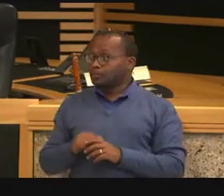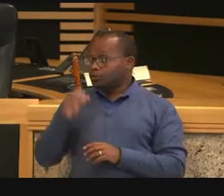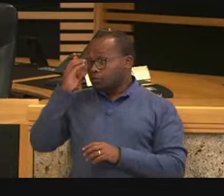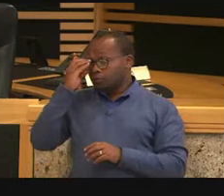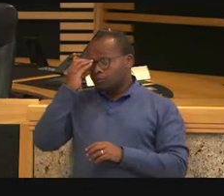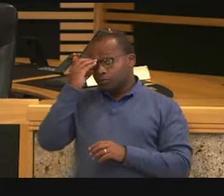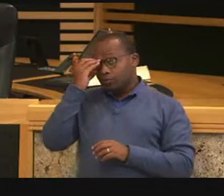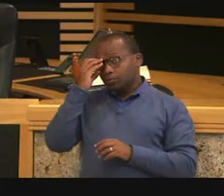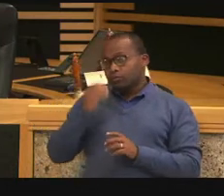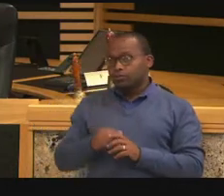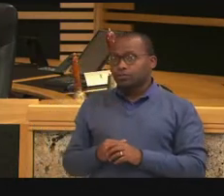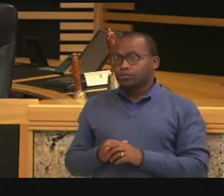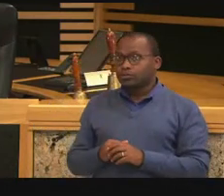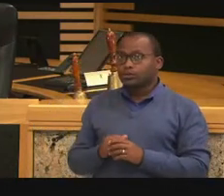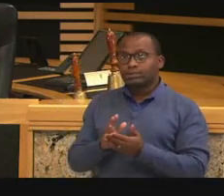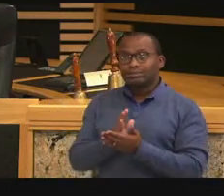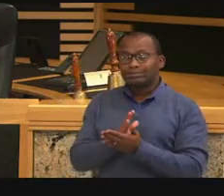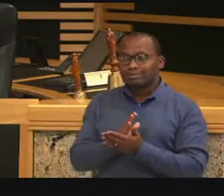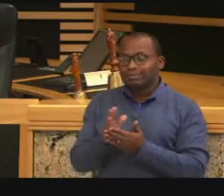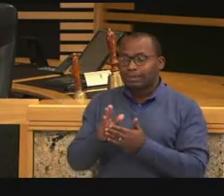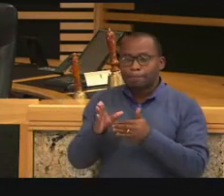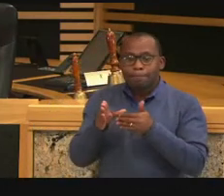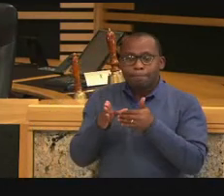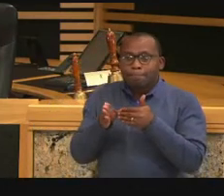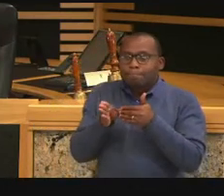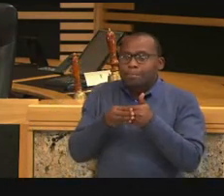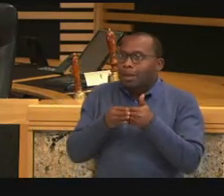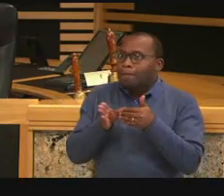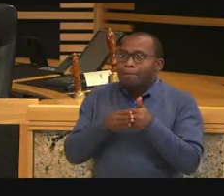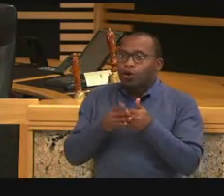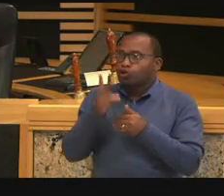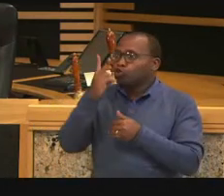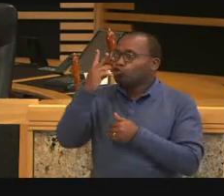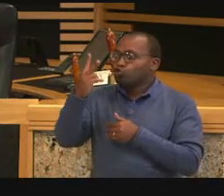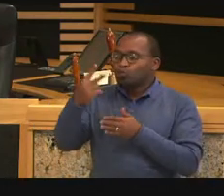some of the members did not complete the 2 weeks